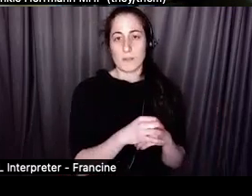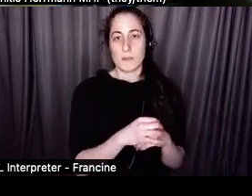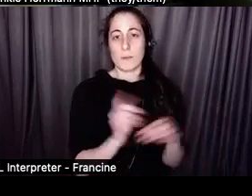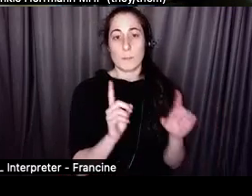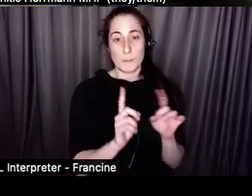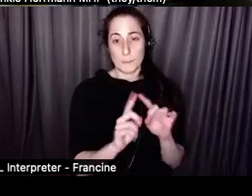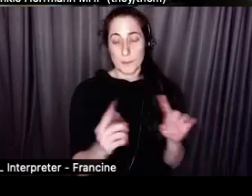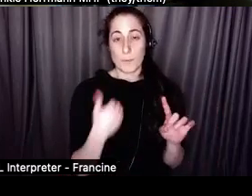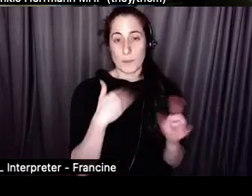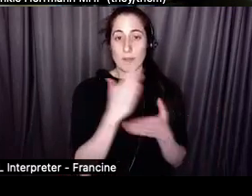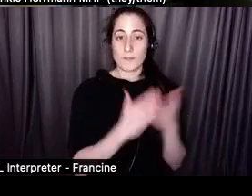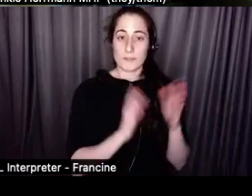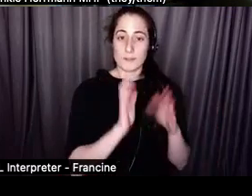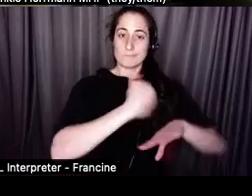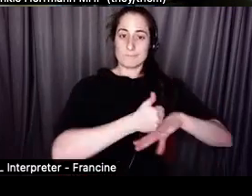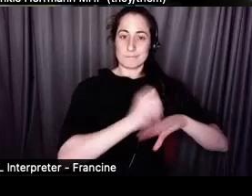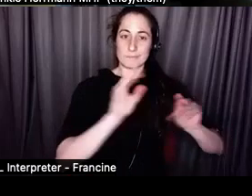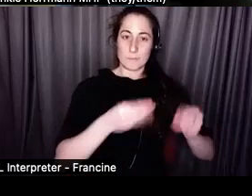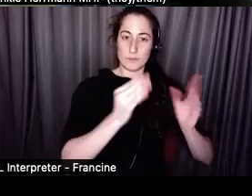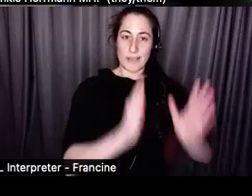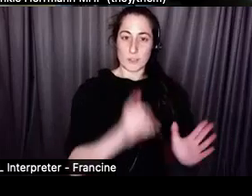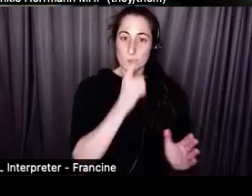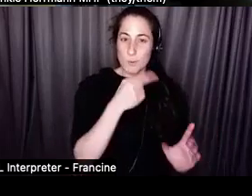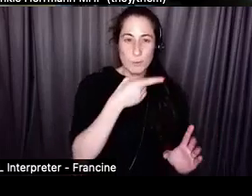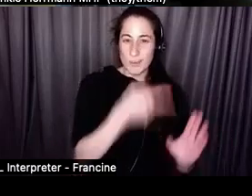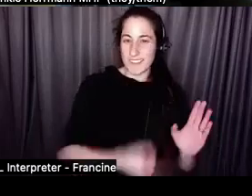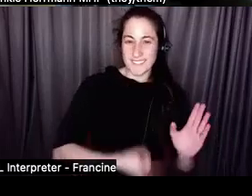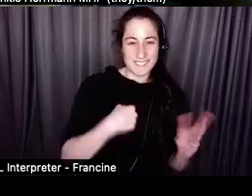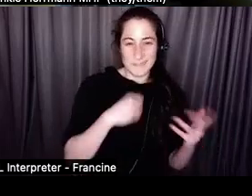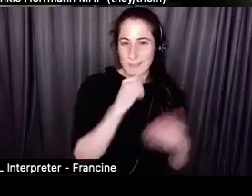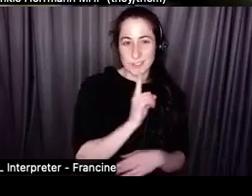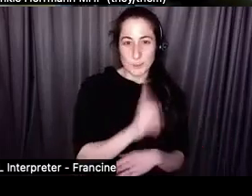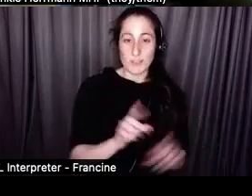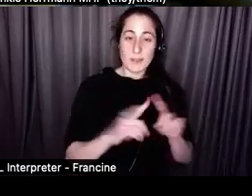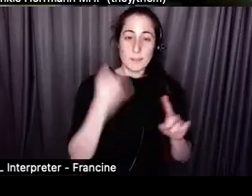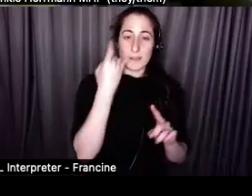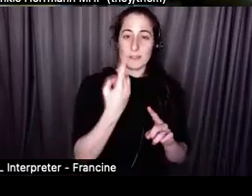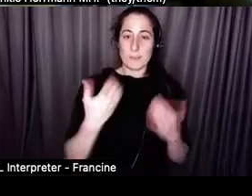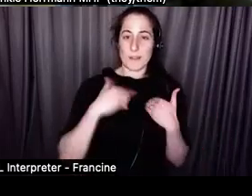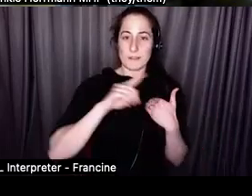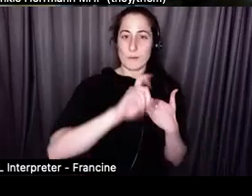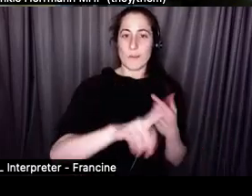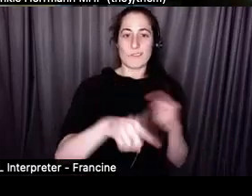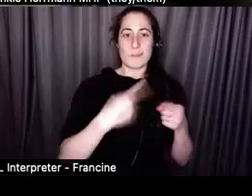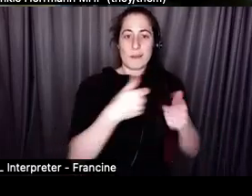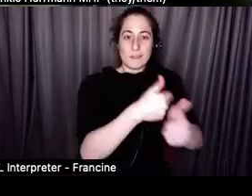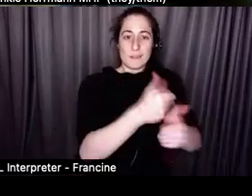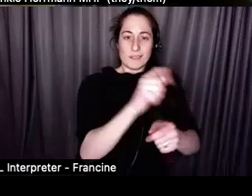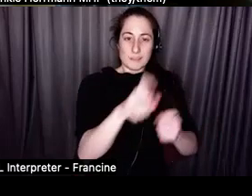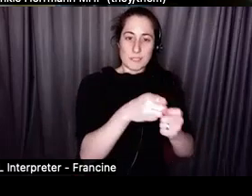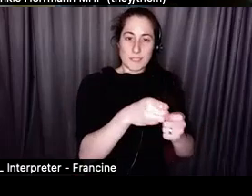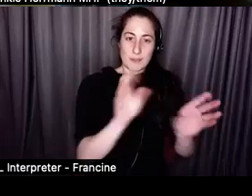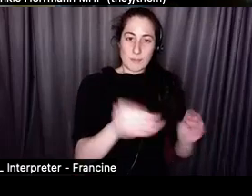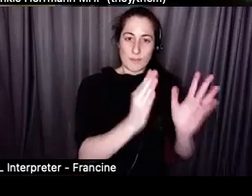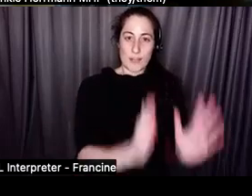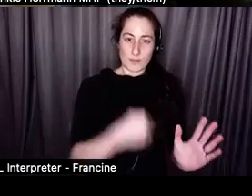there are designated providers. I wouldn't know who they are off the top of my head, but if somebody has a question about their specific provider, I would